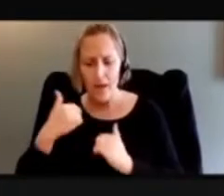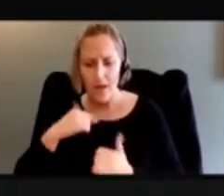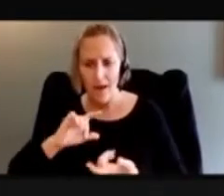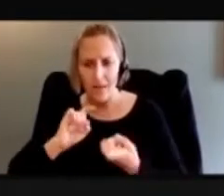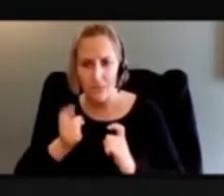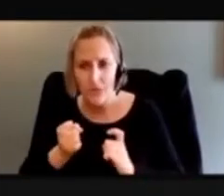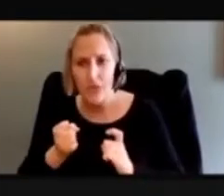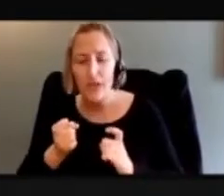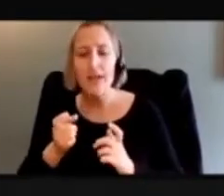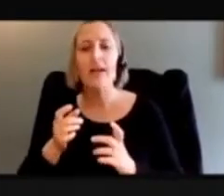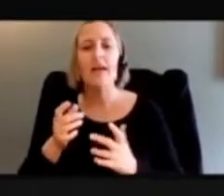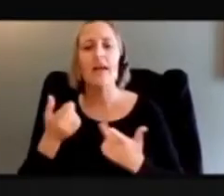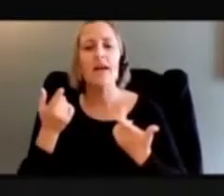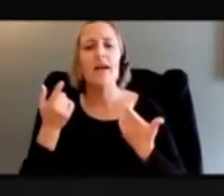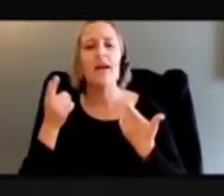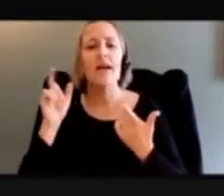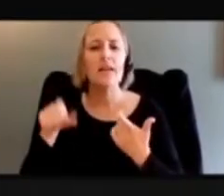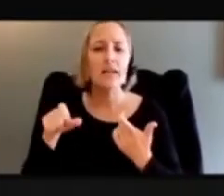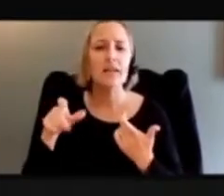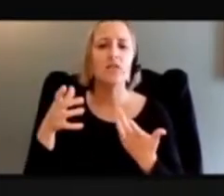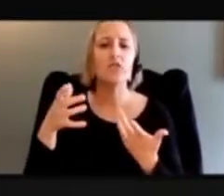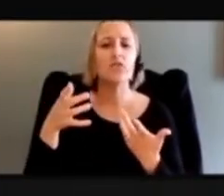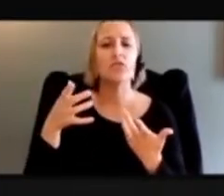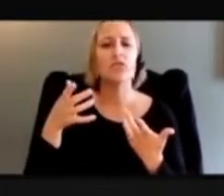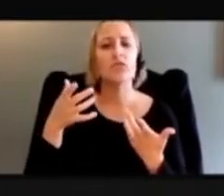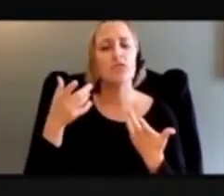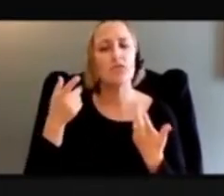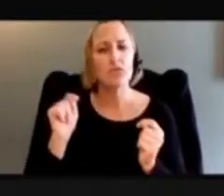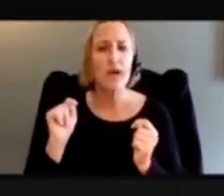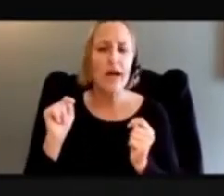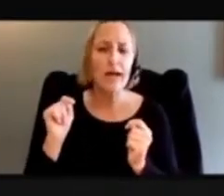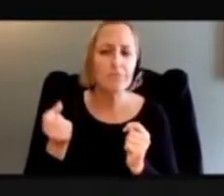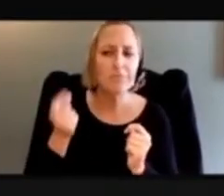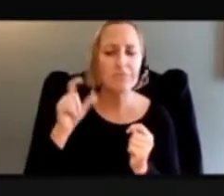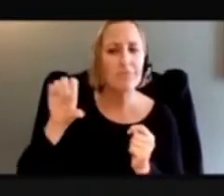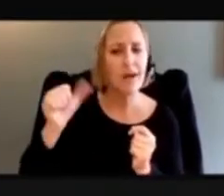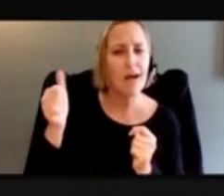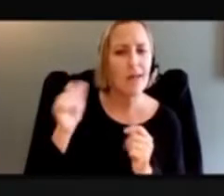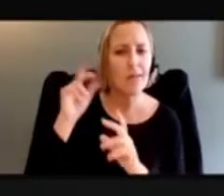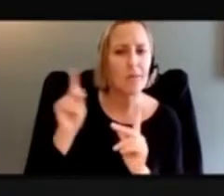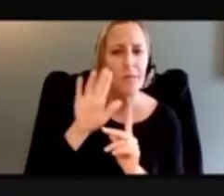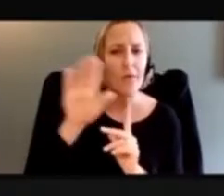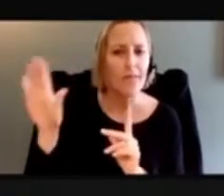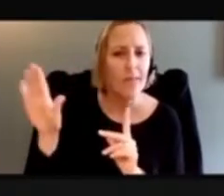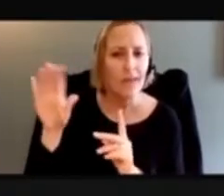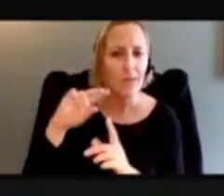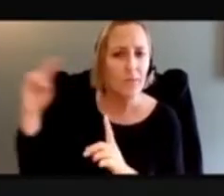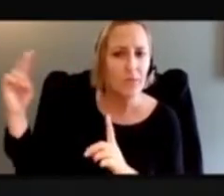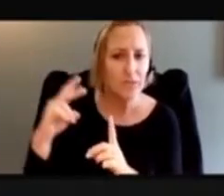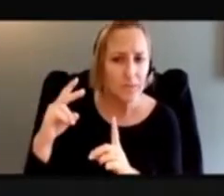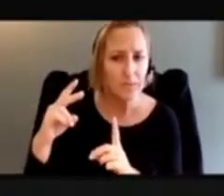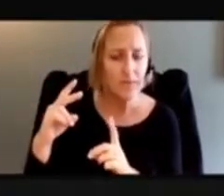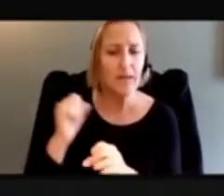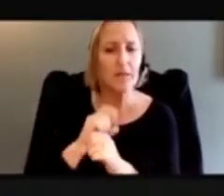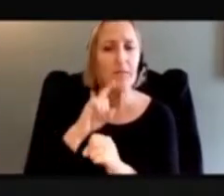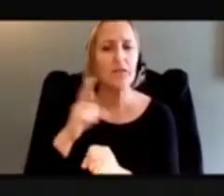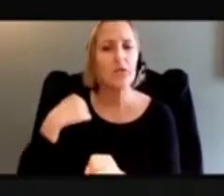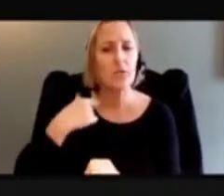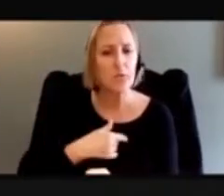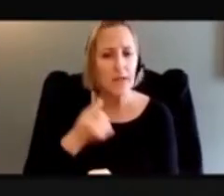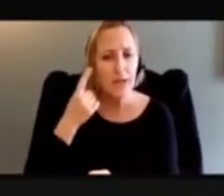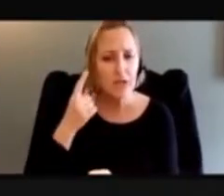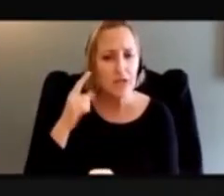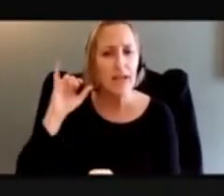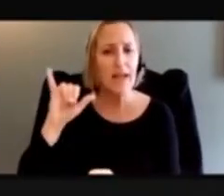and especially we need to walk a mile in the proverbial shoes of those whom we serve and make sure that we understand what these